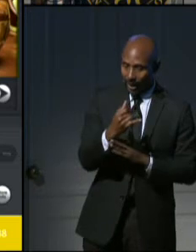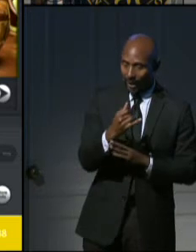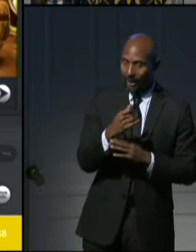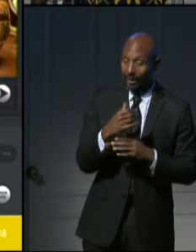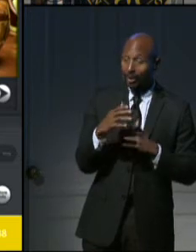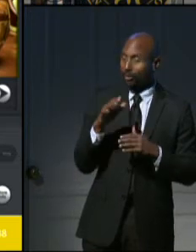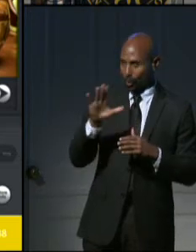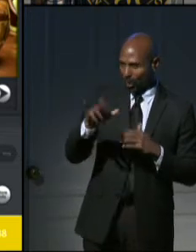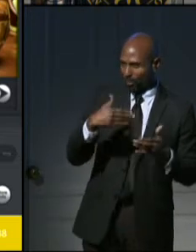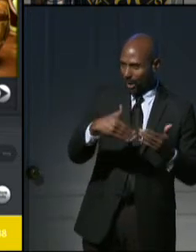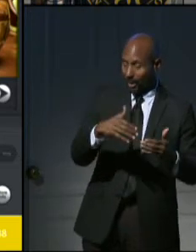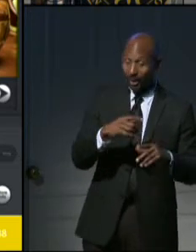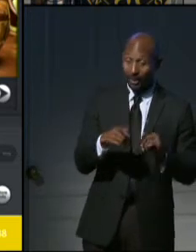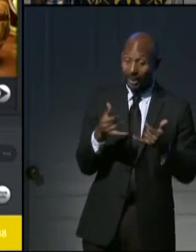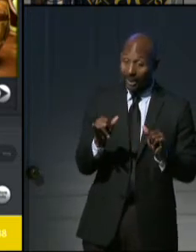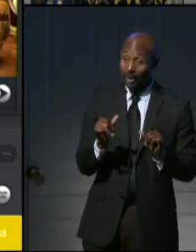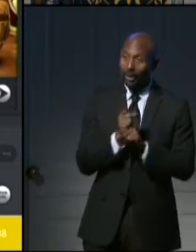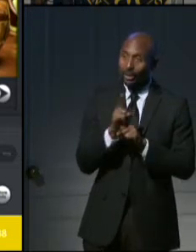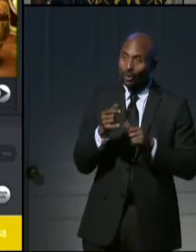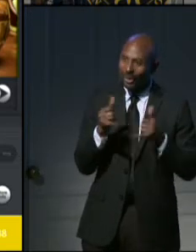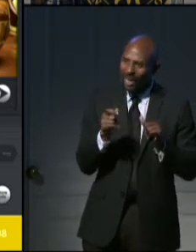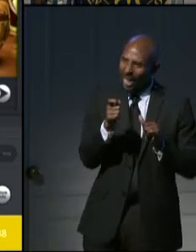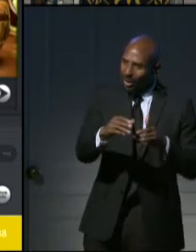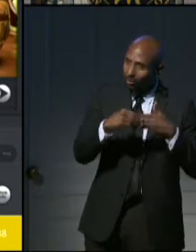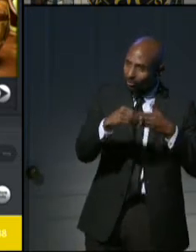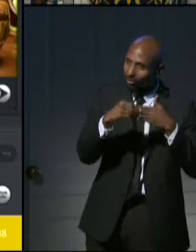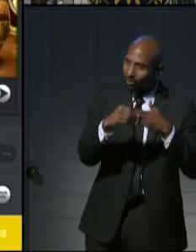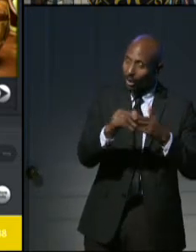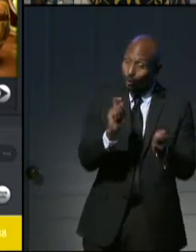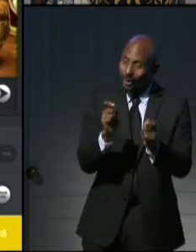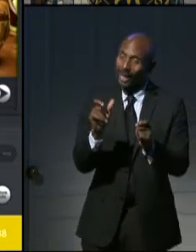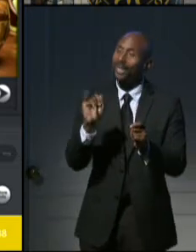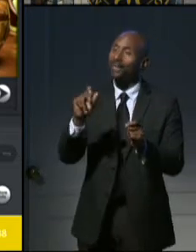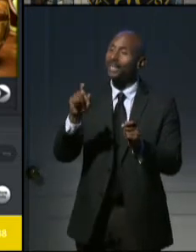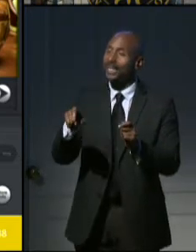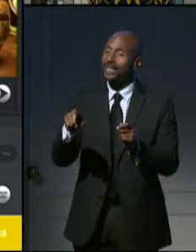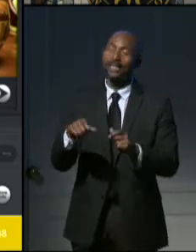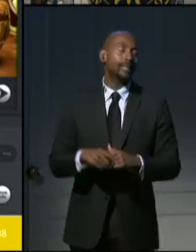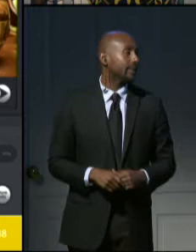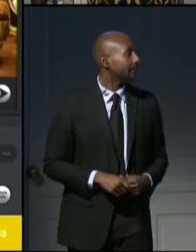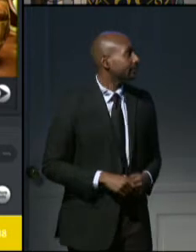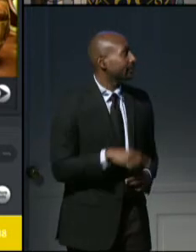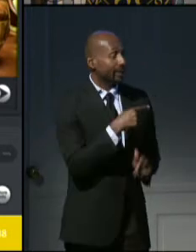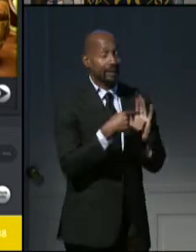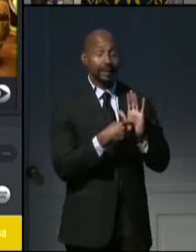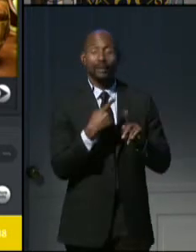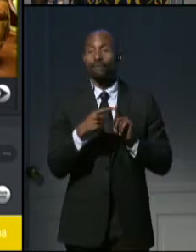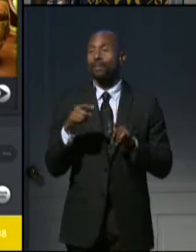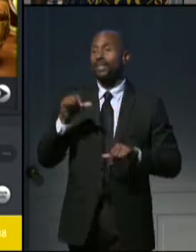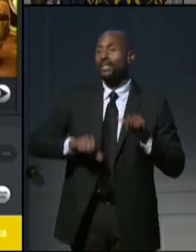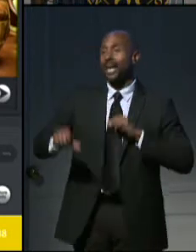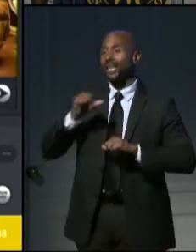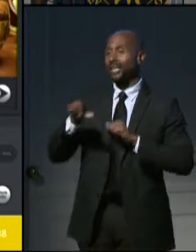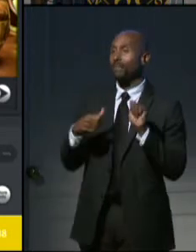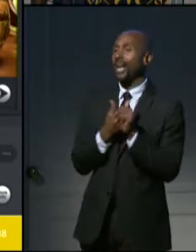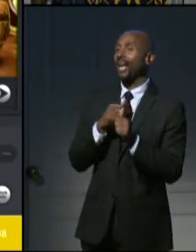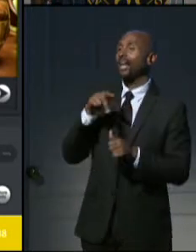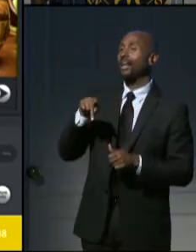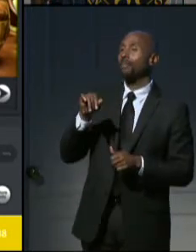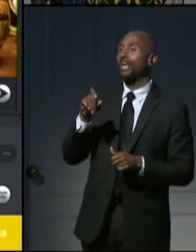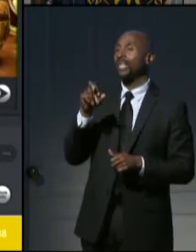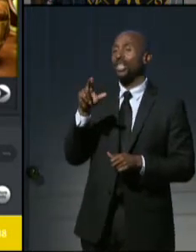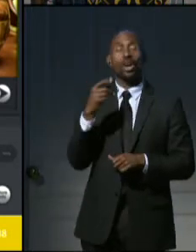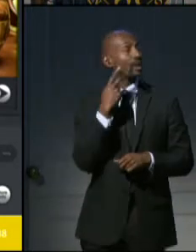flexibility to be able to make changes. This is an example from Science Behind Pixar. So it's called Surface